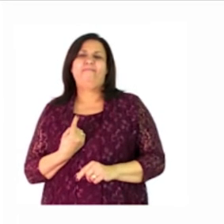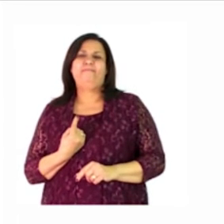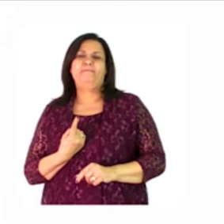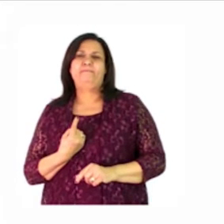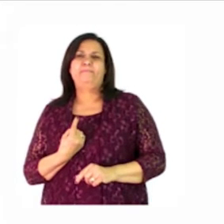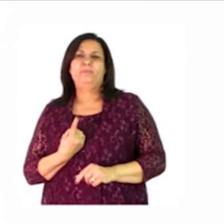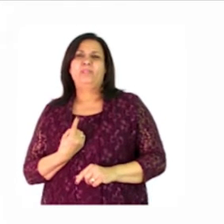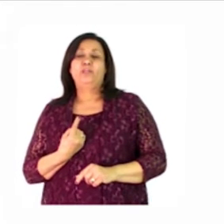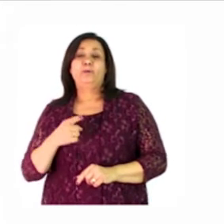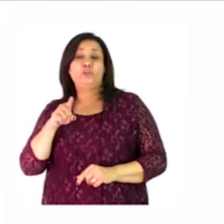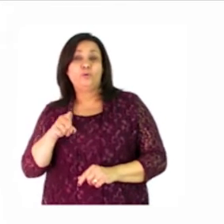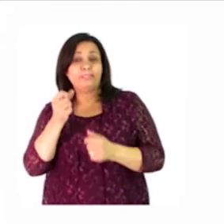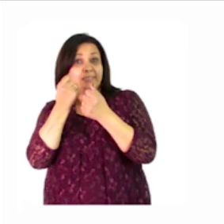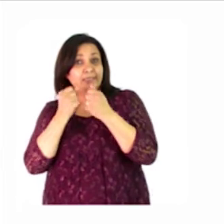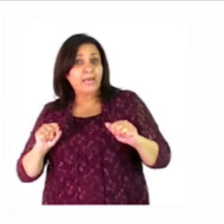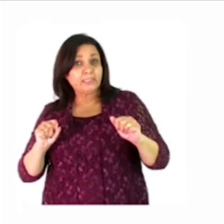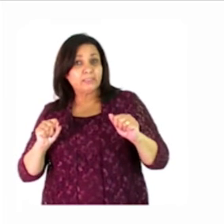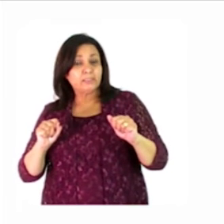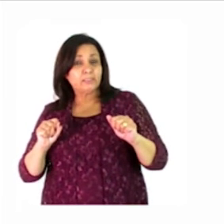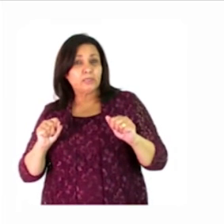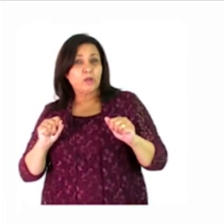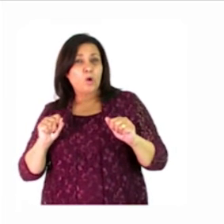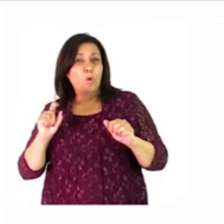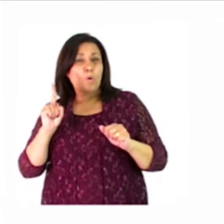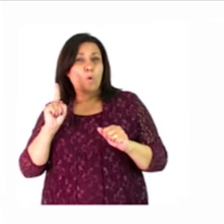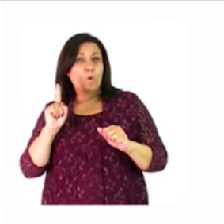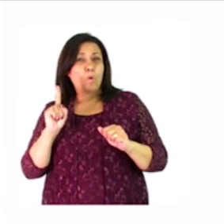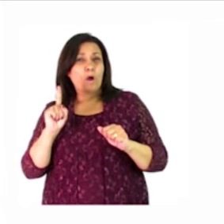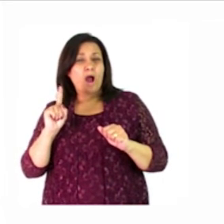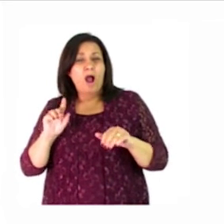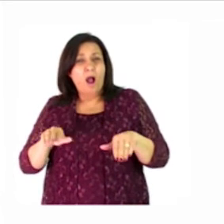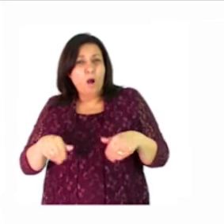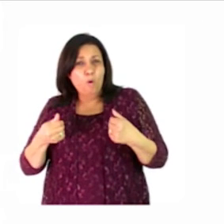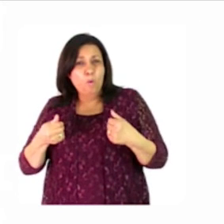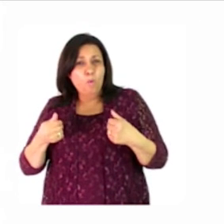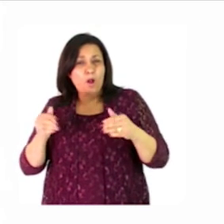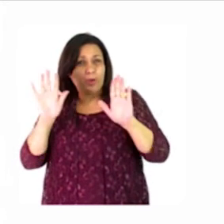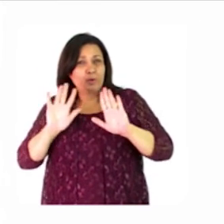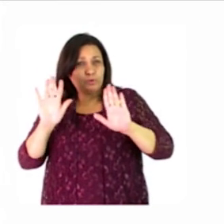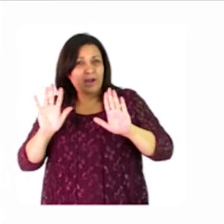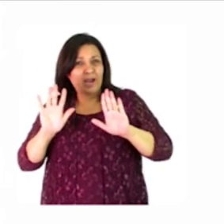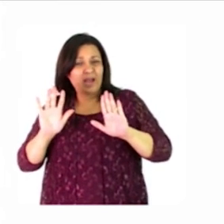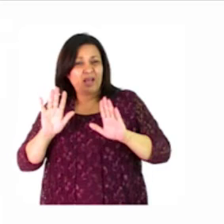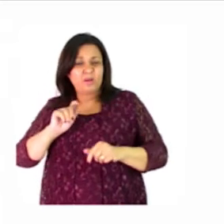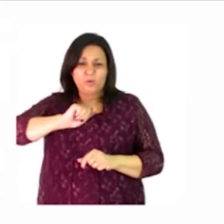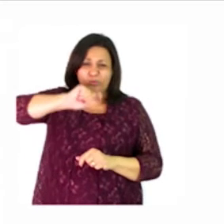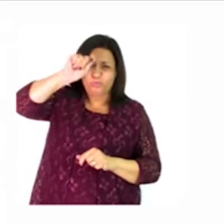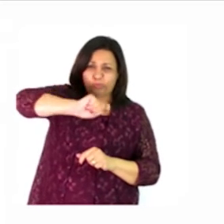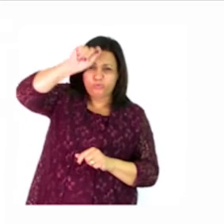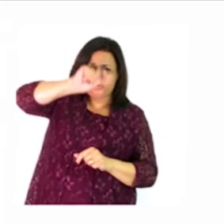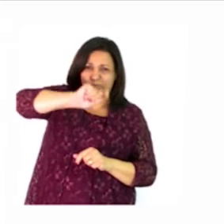we need to decide what direction are we going to color. Are we going to color from top